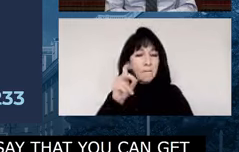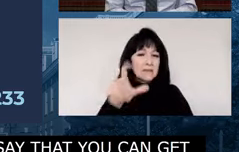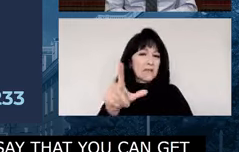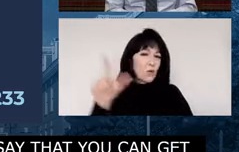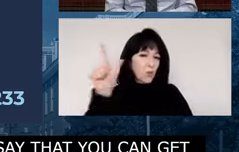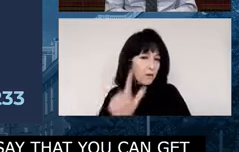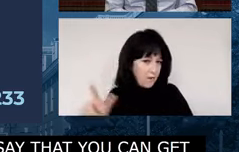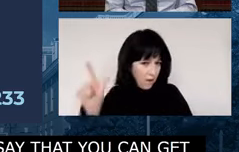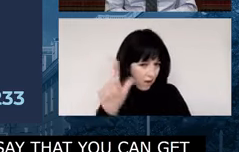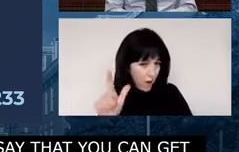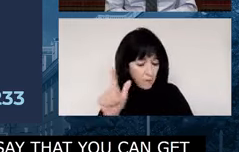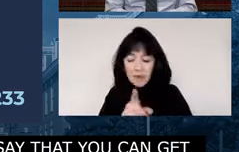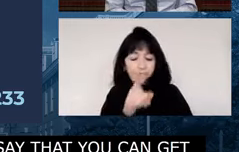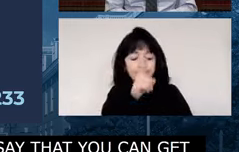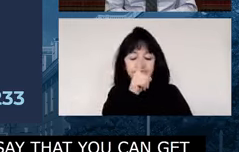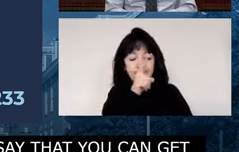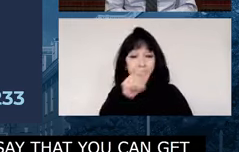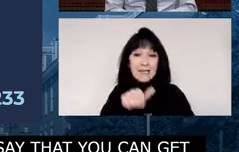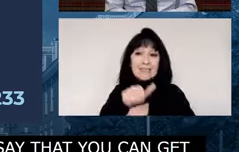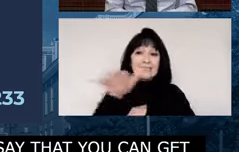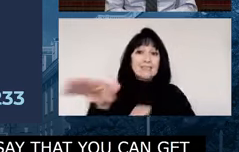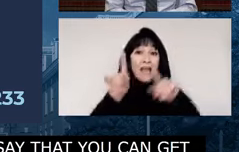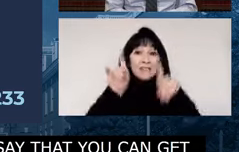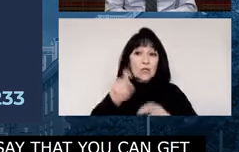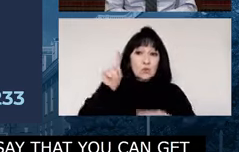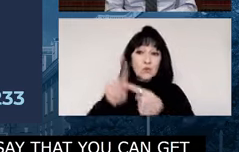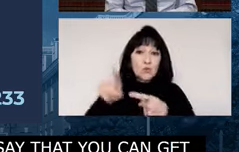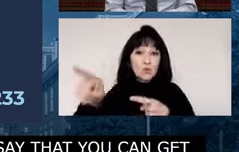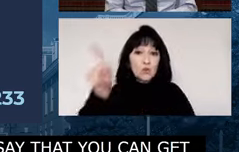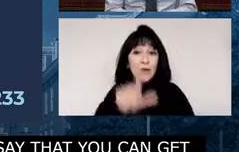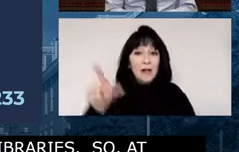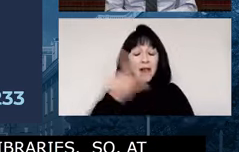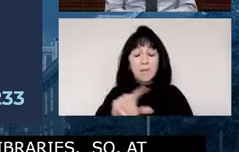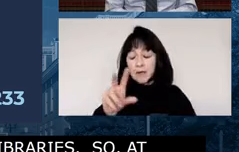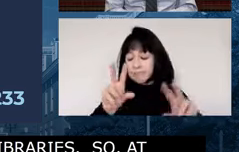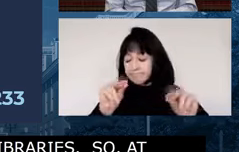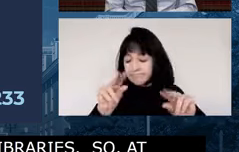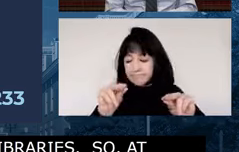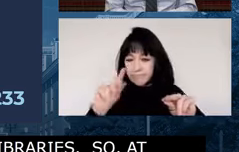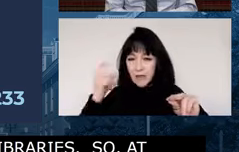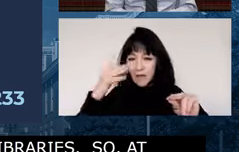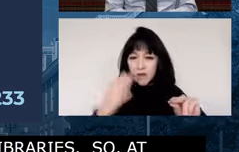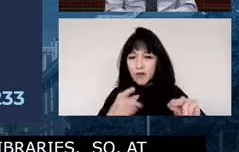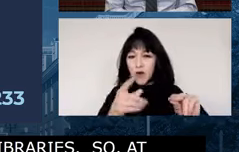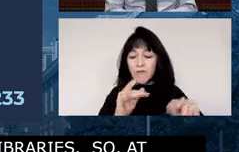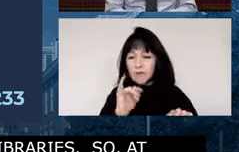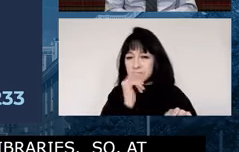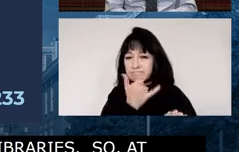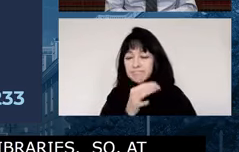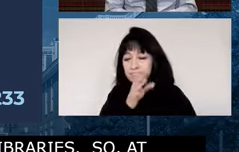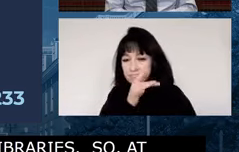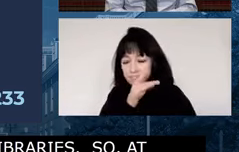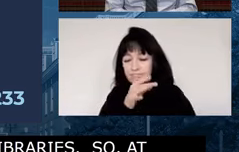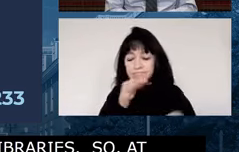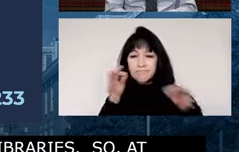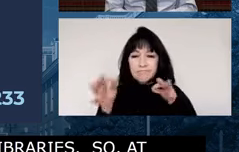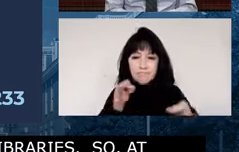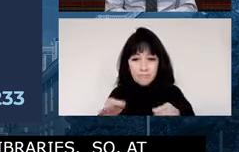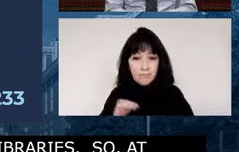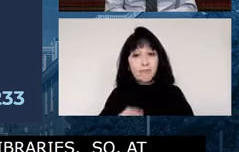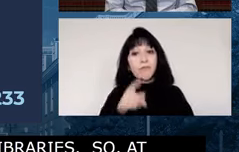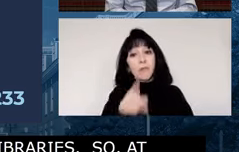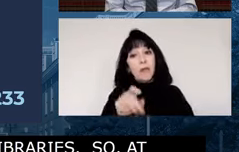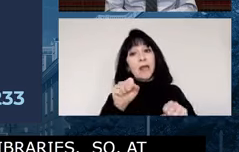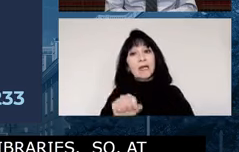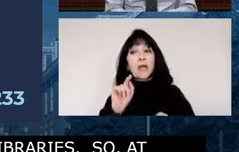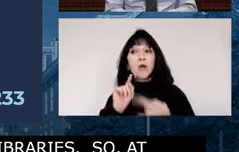COVID-test.gov, you can log in there from home or at Delaware libraries and to order up